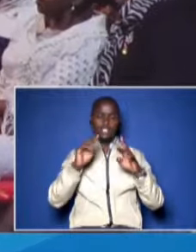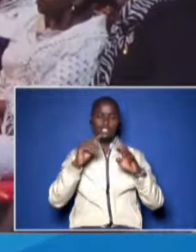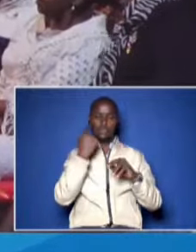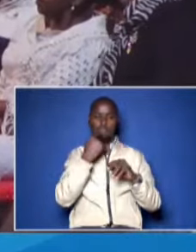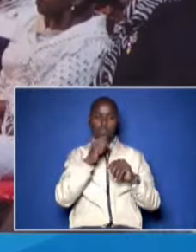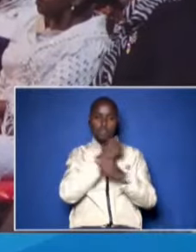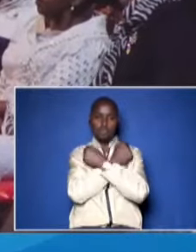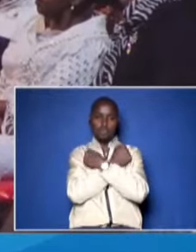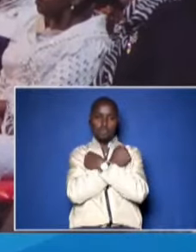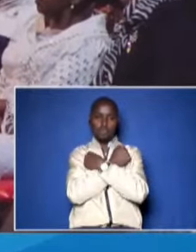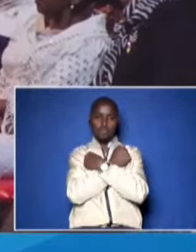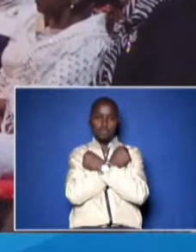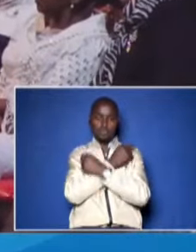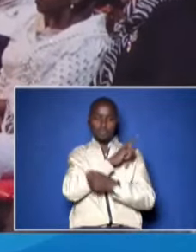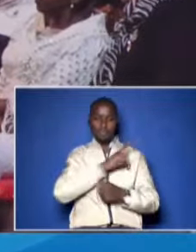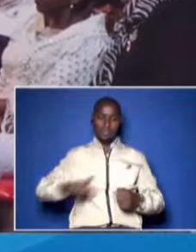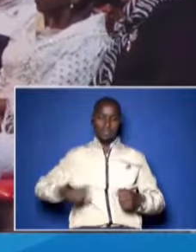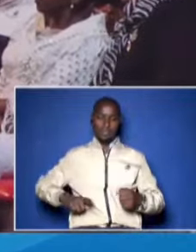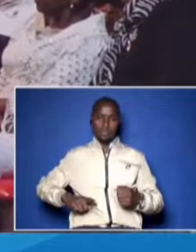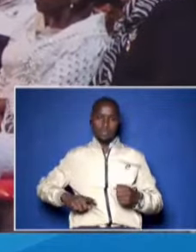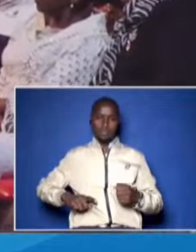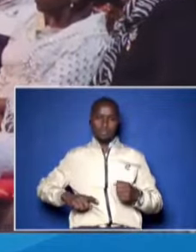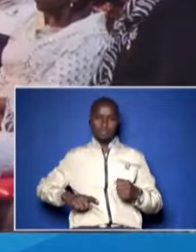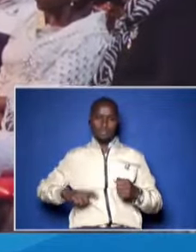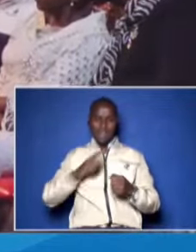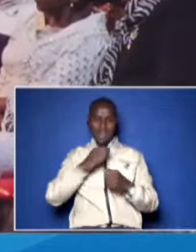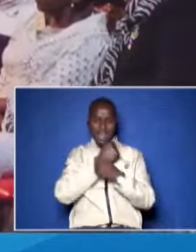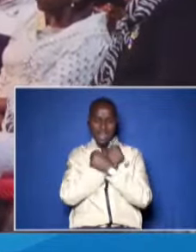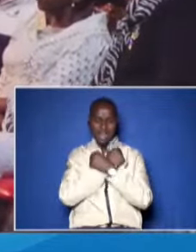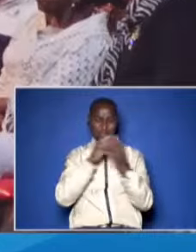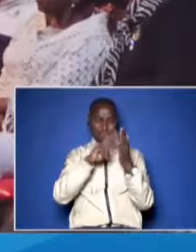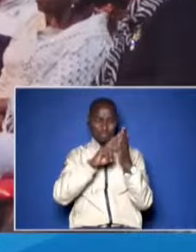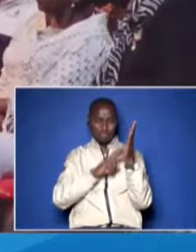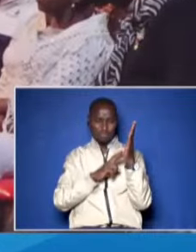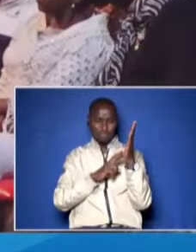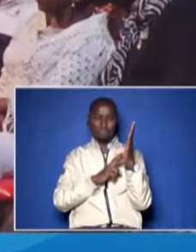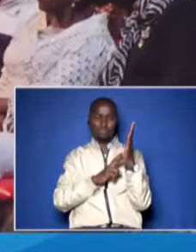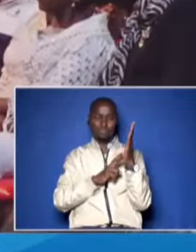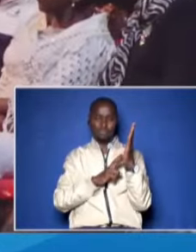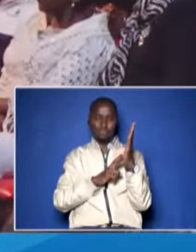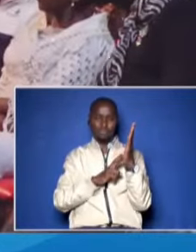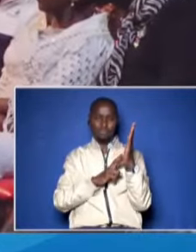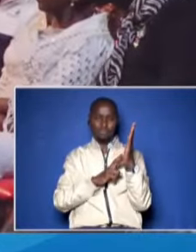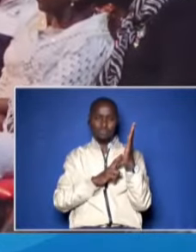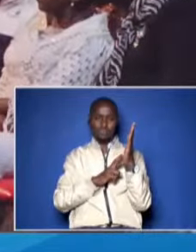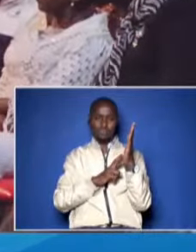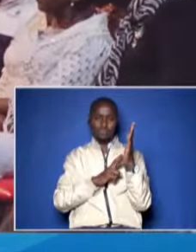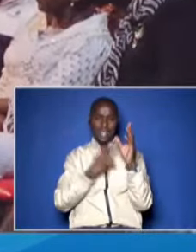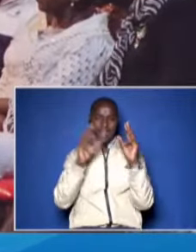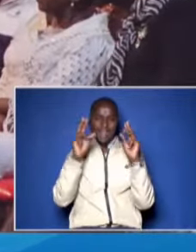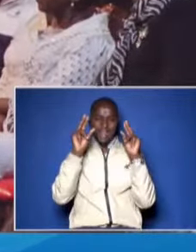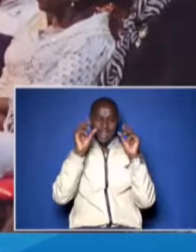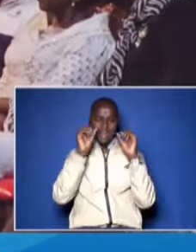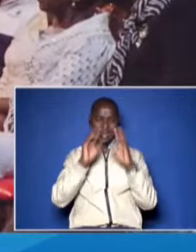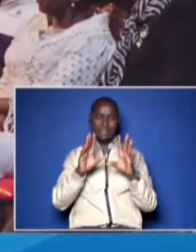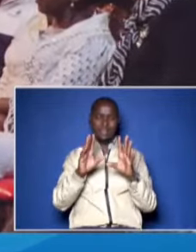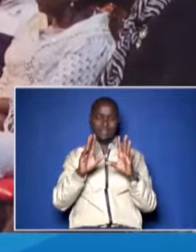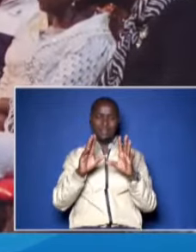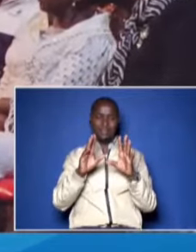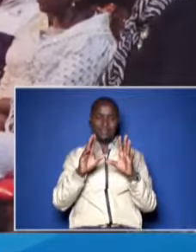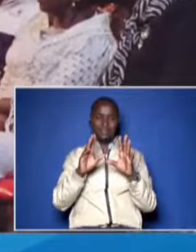and nothing nothing nothing will offend